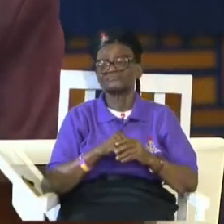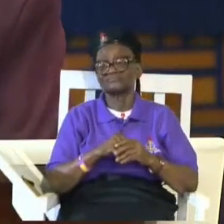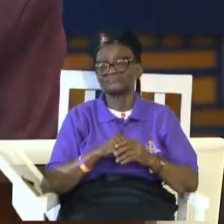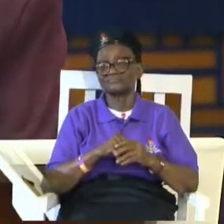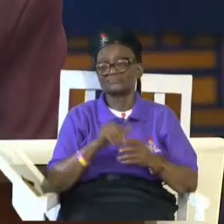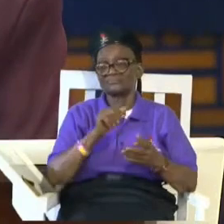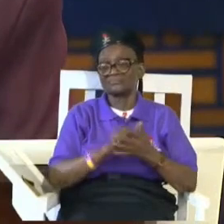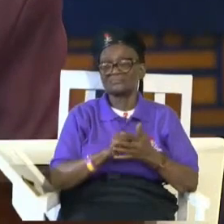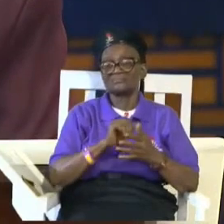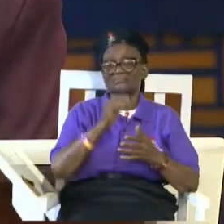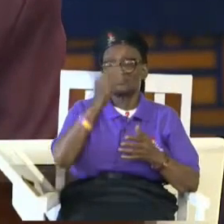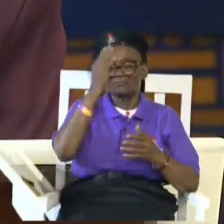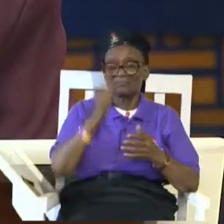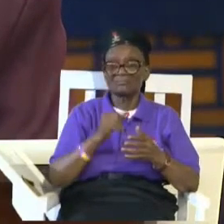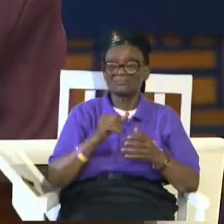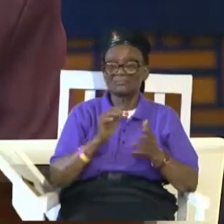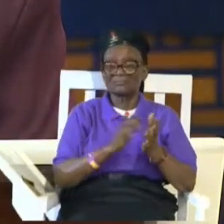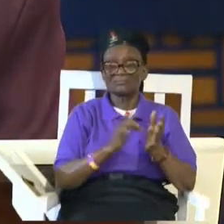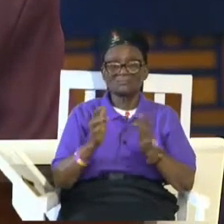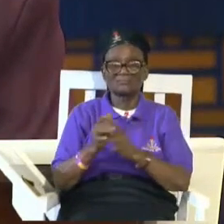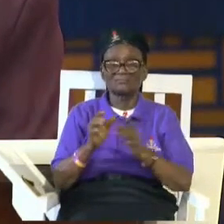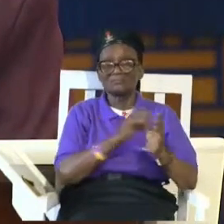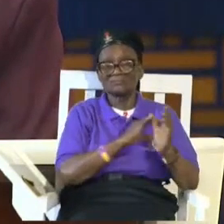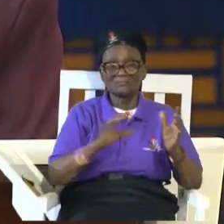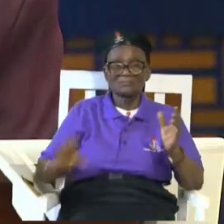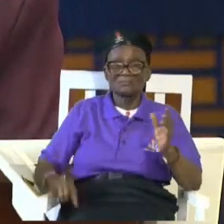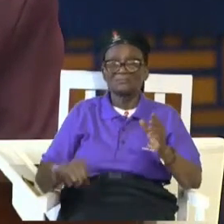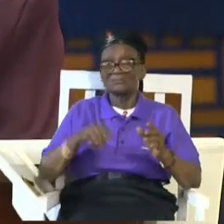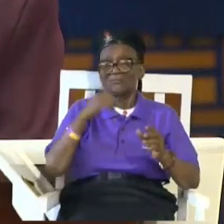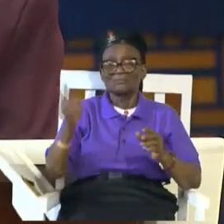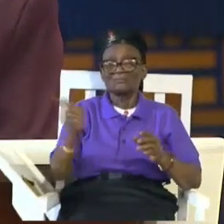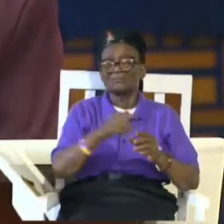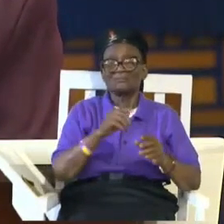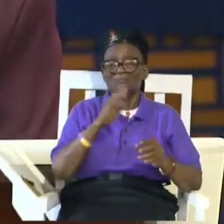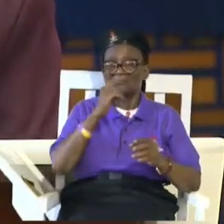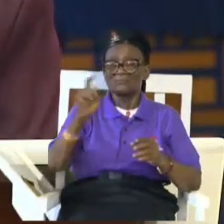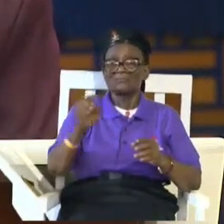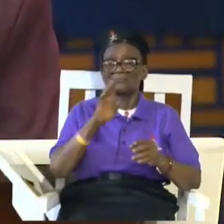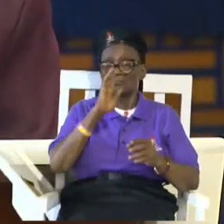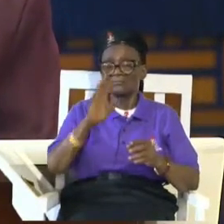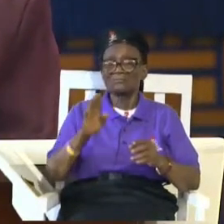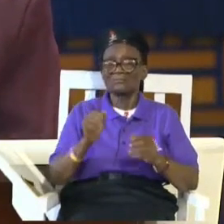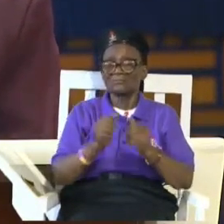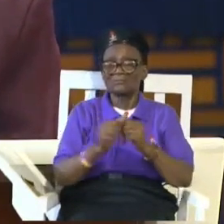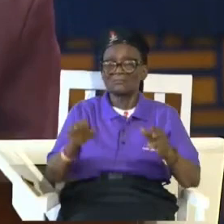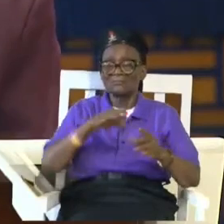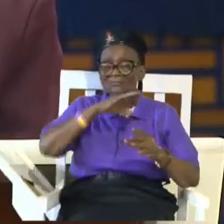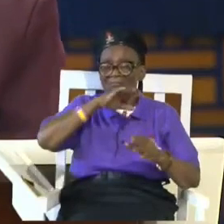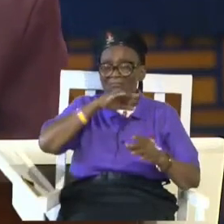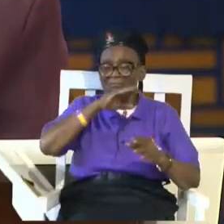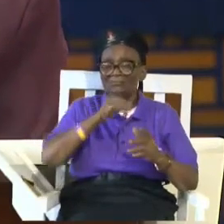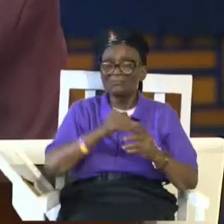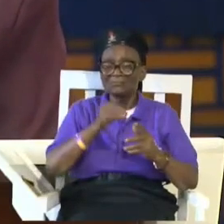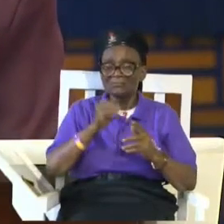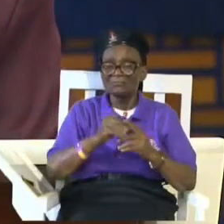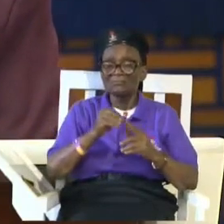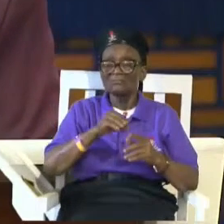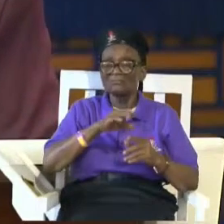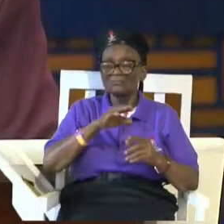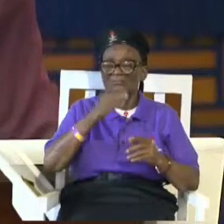That's why Jesus Christ said you must be without spot, without blemish, without any such things.